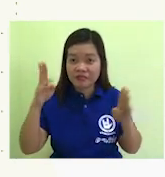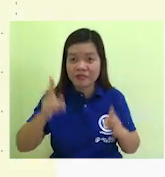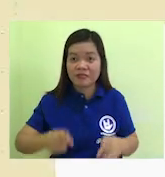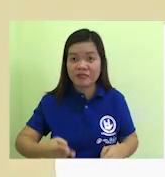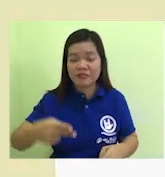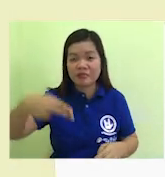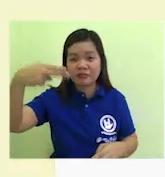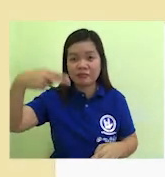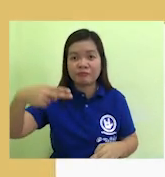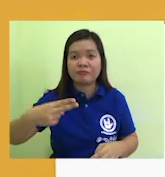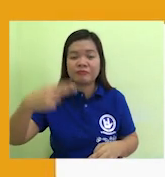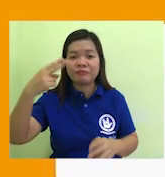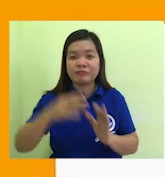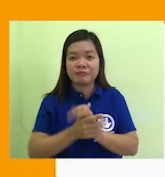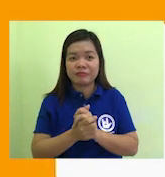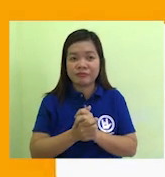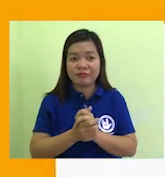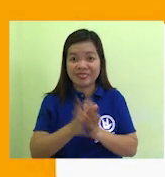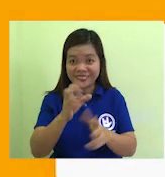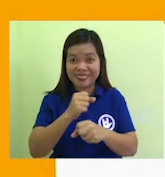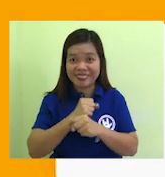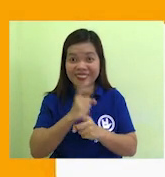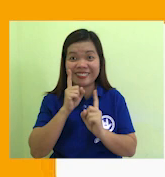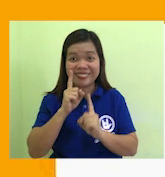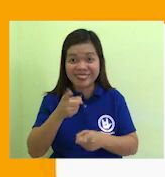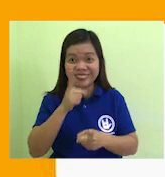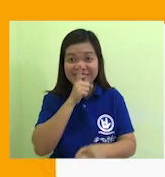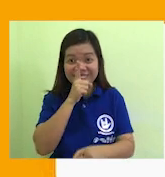Have you obtained the answers correctly?